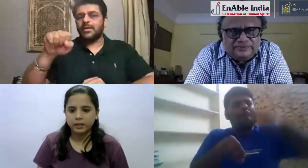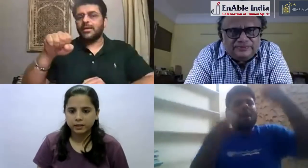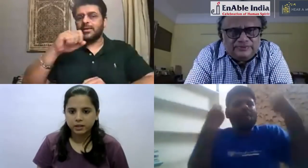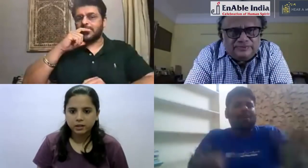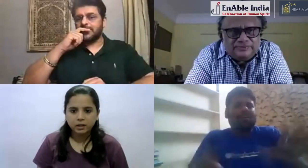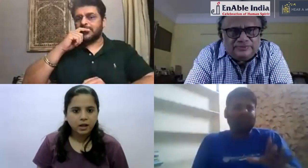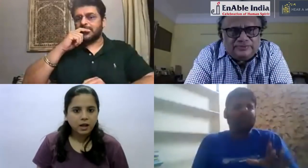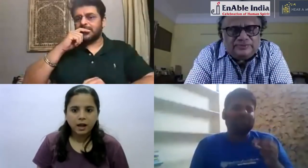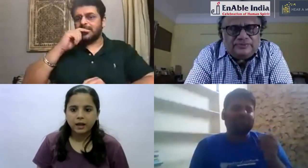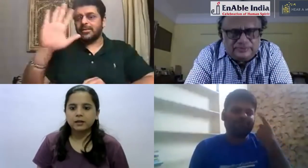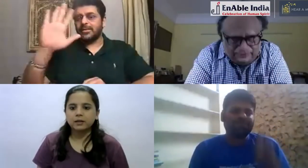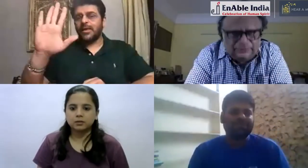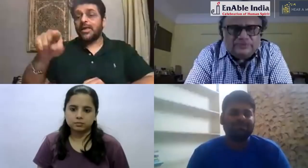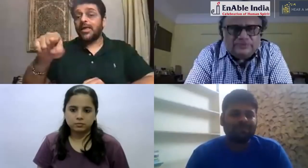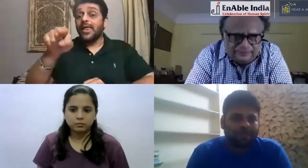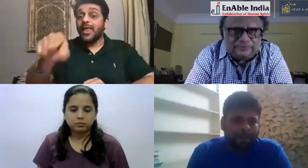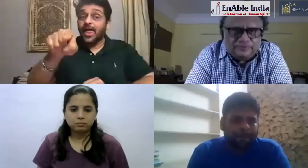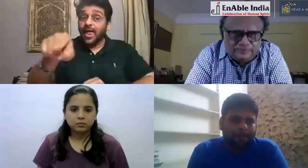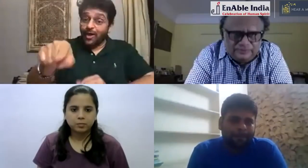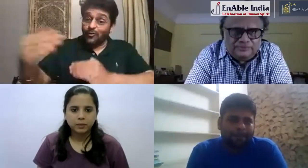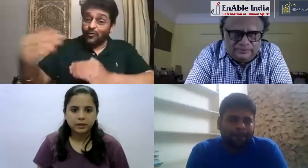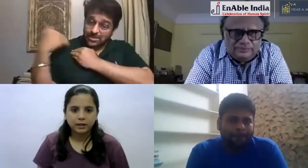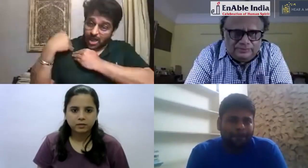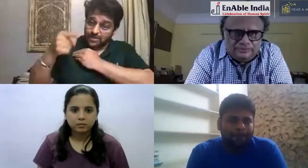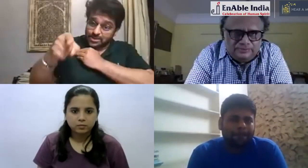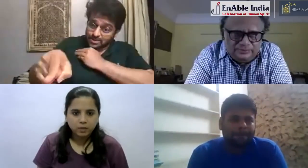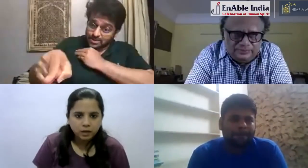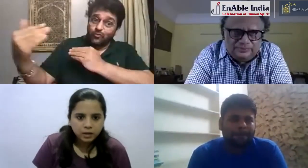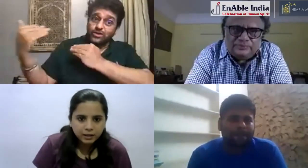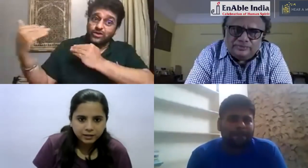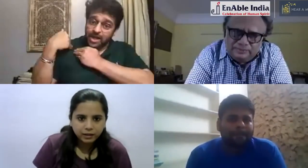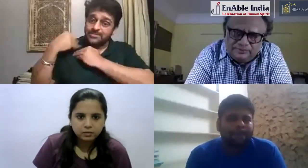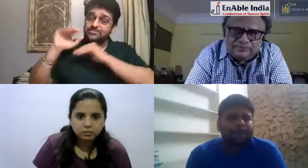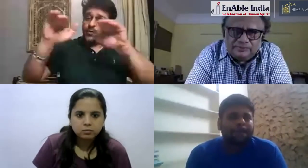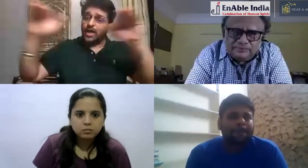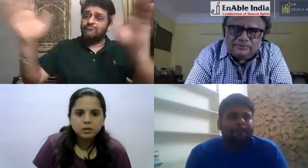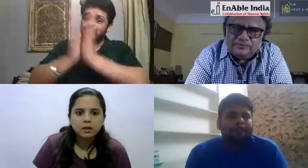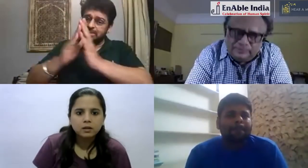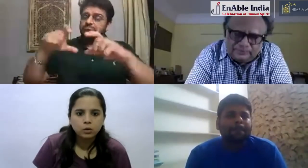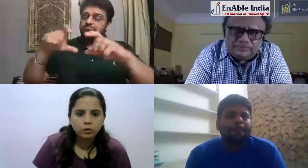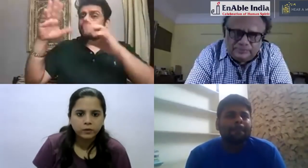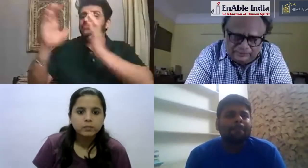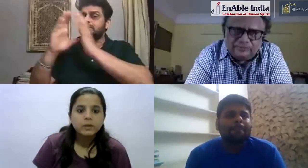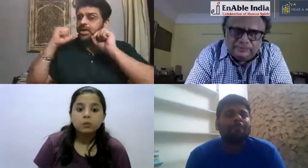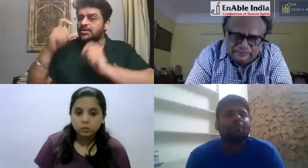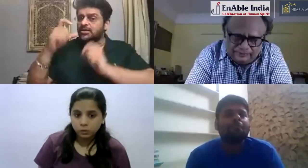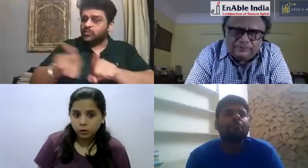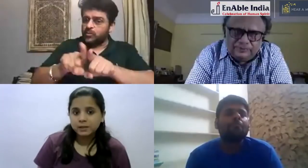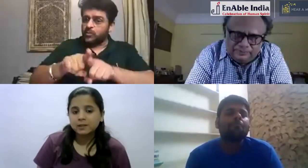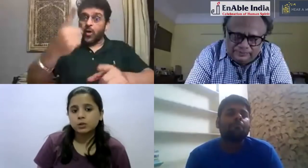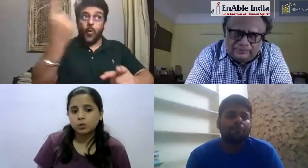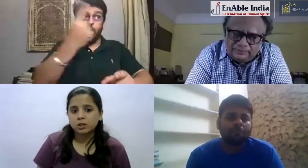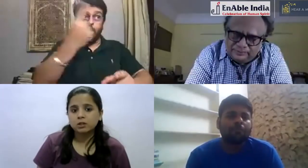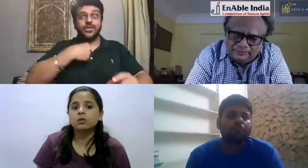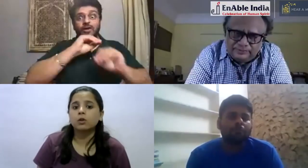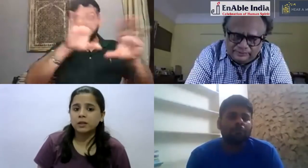be protected, and people can get easily go away, go in